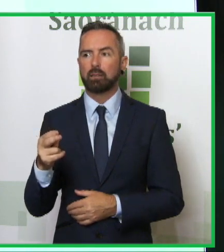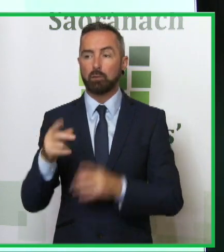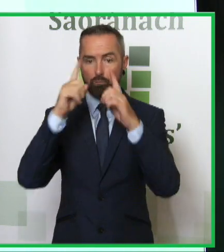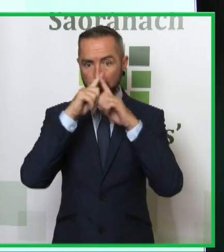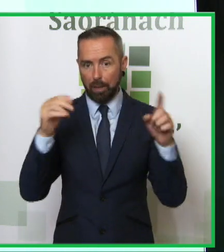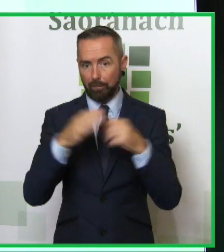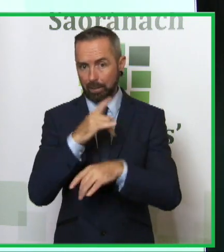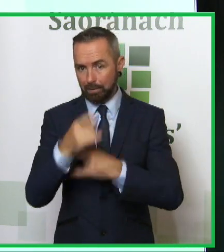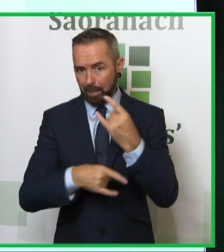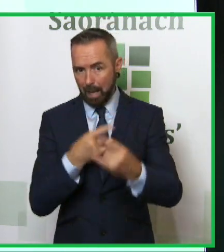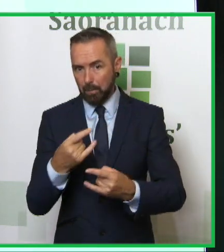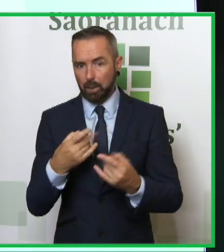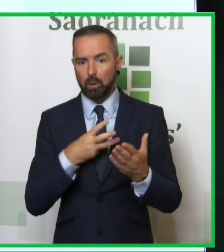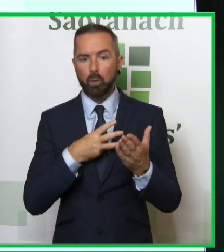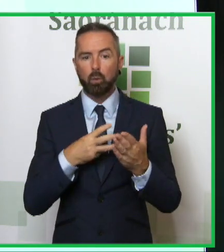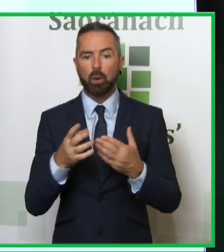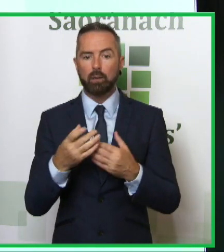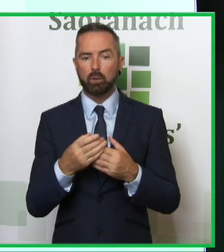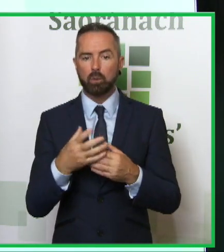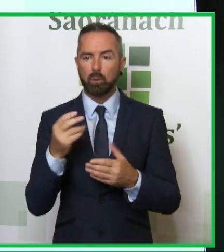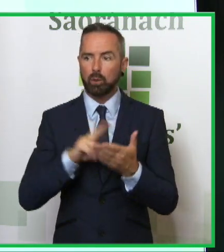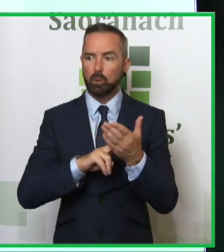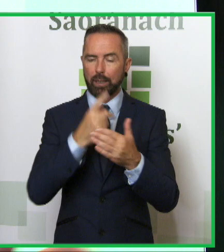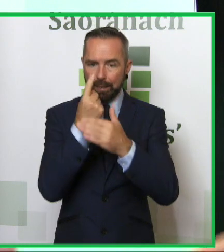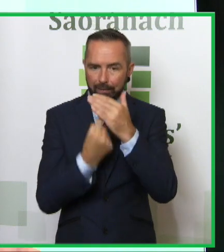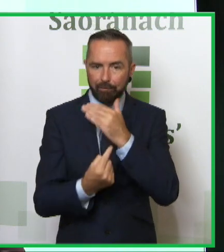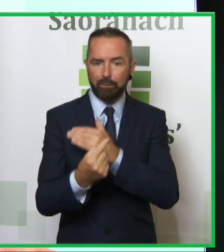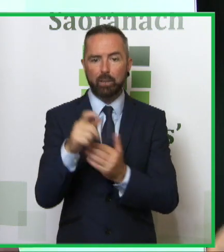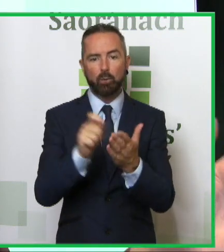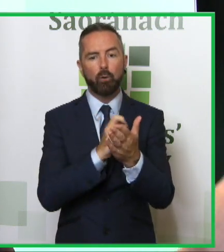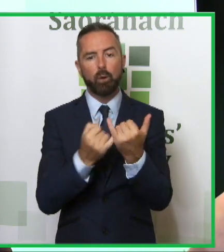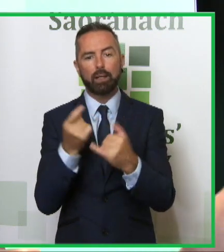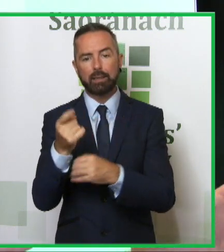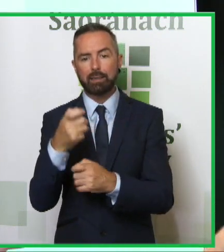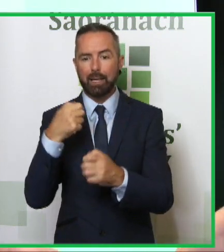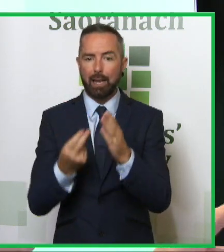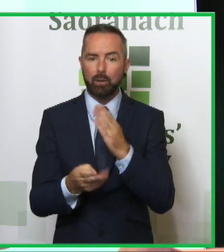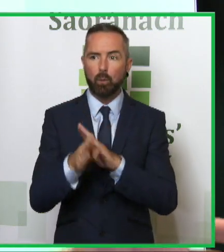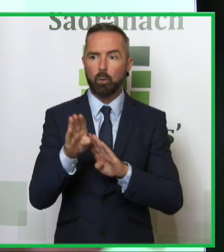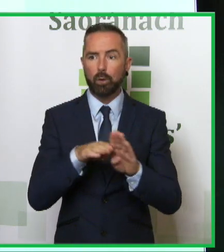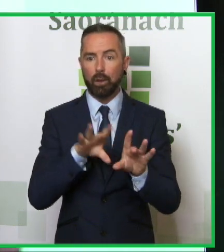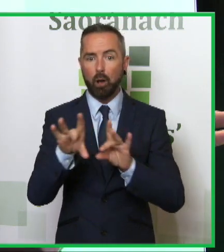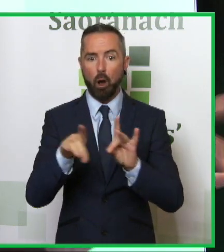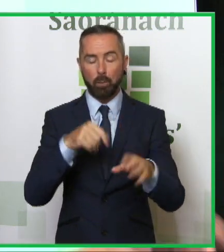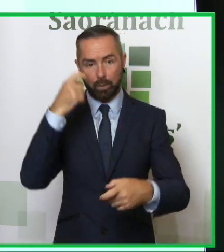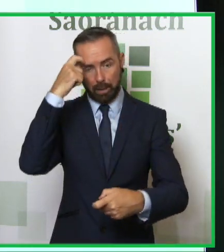unusual when you go to individual votes like this that you actually end up with potentially an option you may have